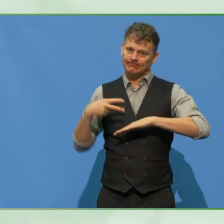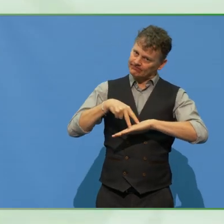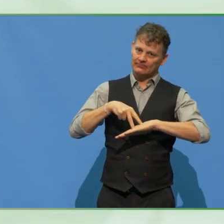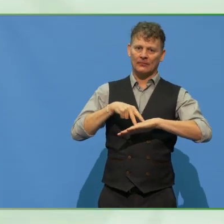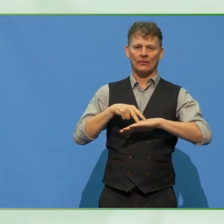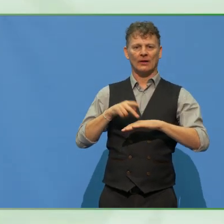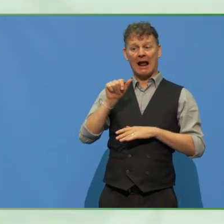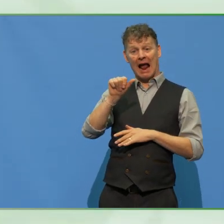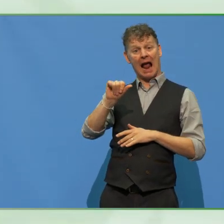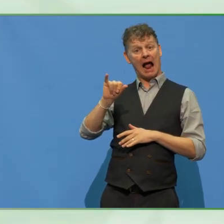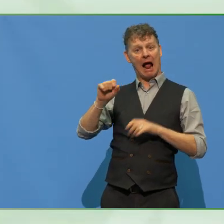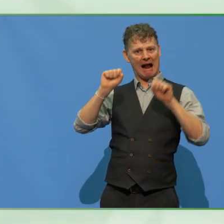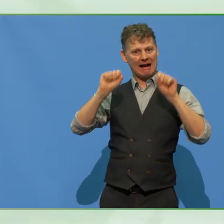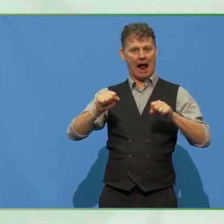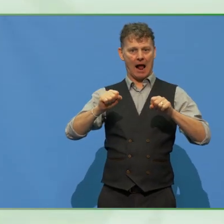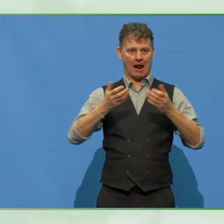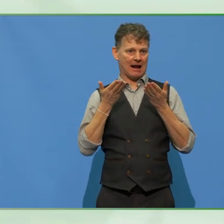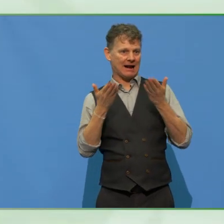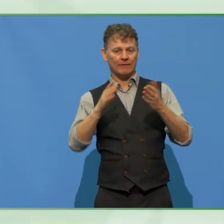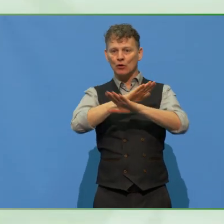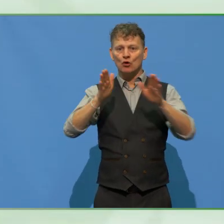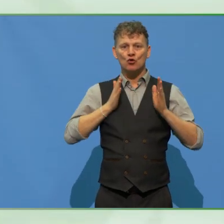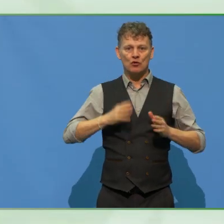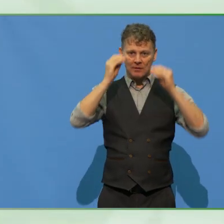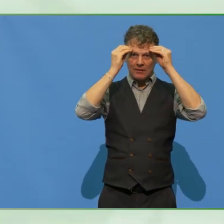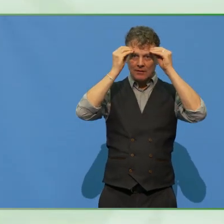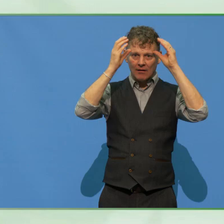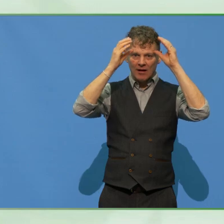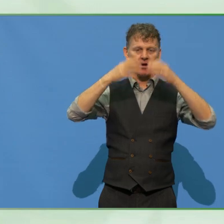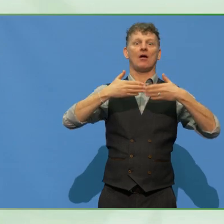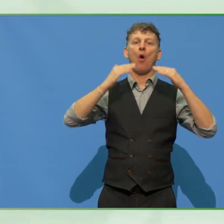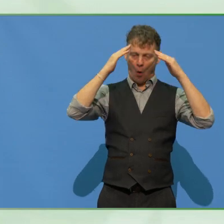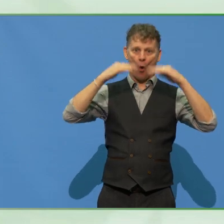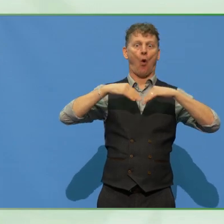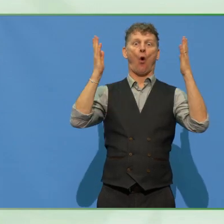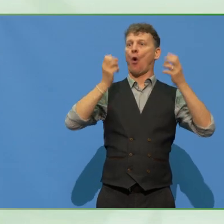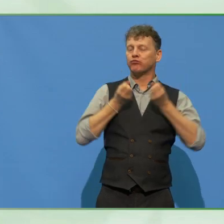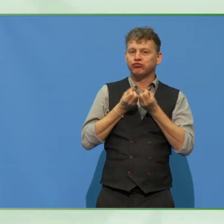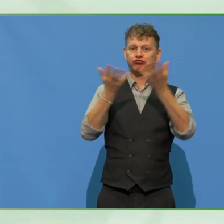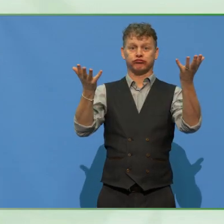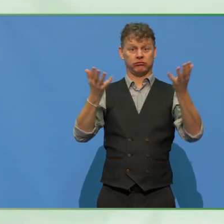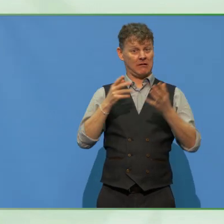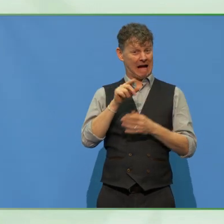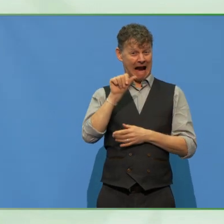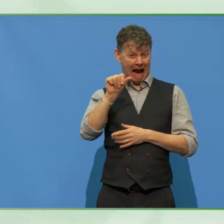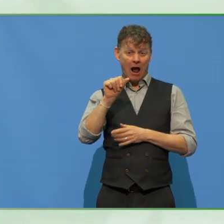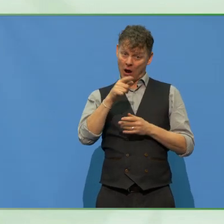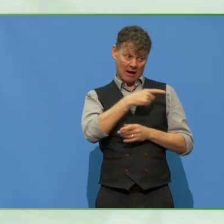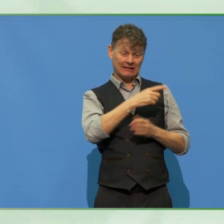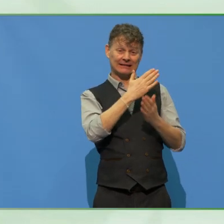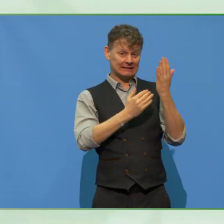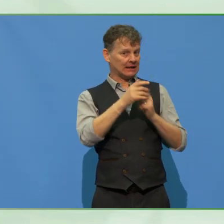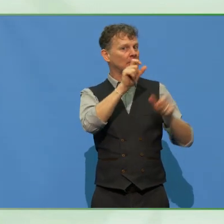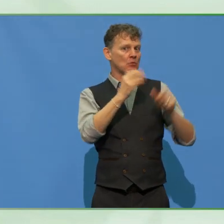human ingenuity. In fact, if you want to build artificial intelligence, talk to disabled people. They're the ones who can tell you how AI